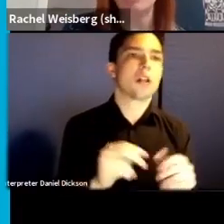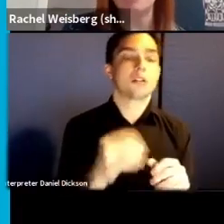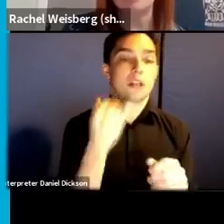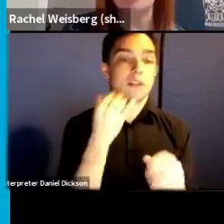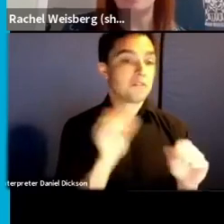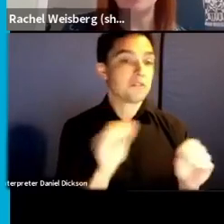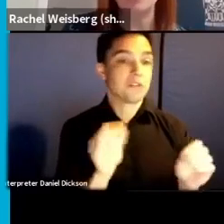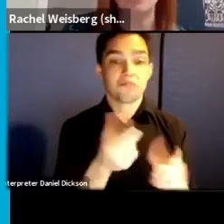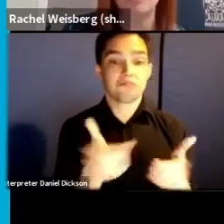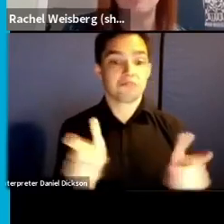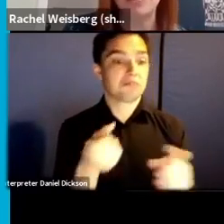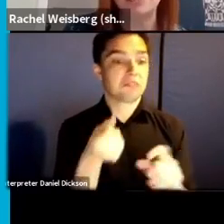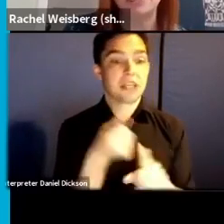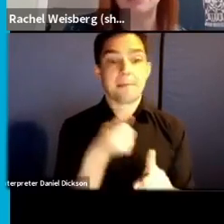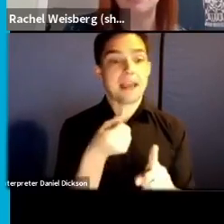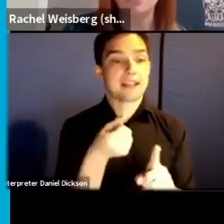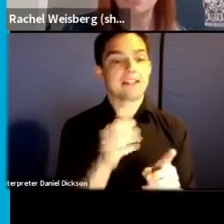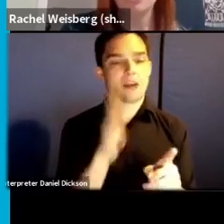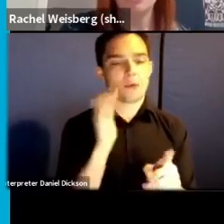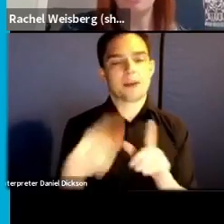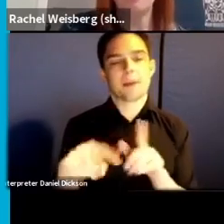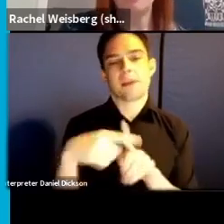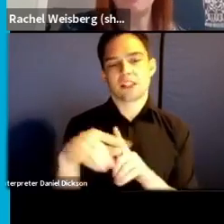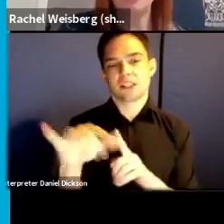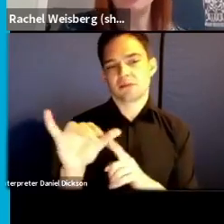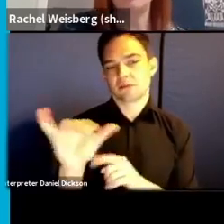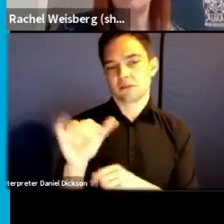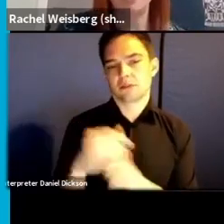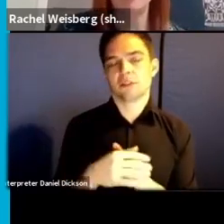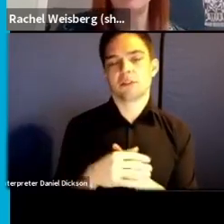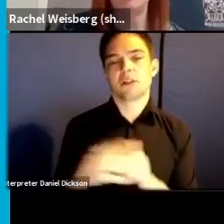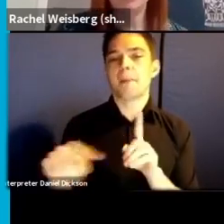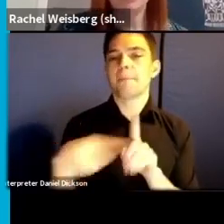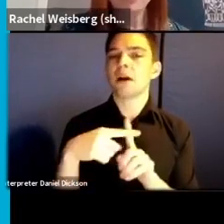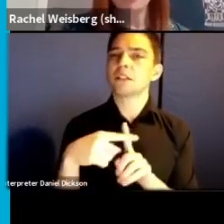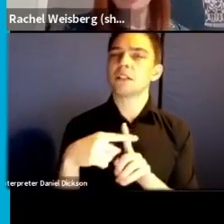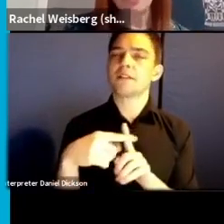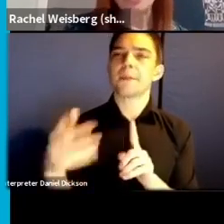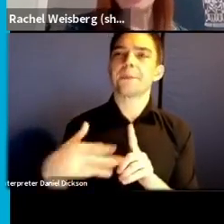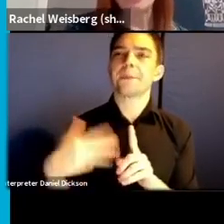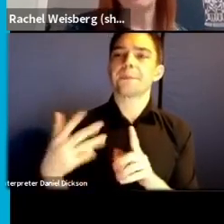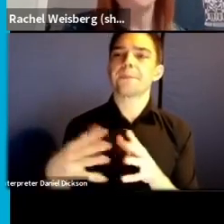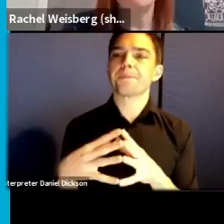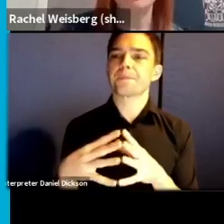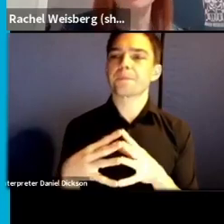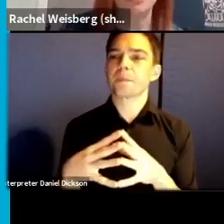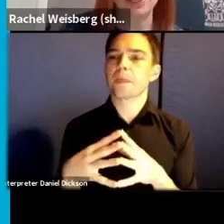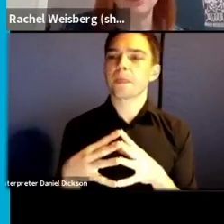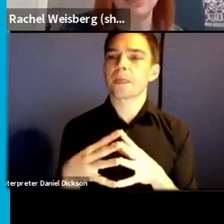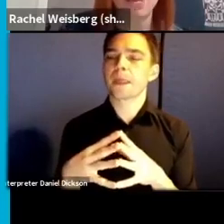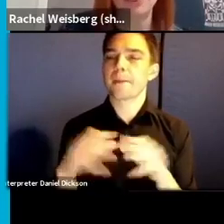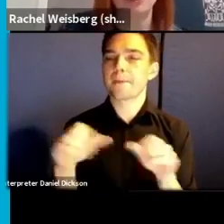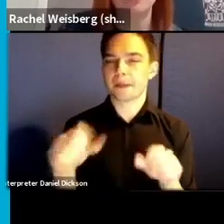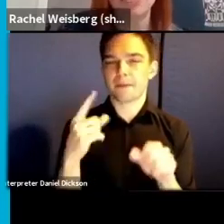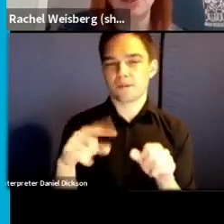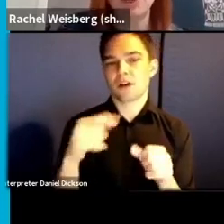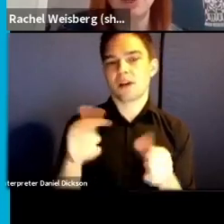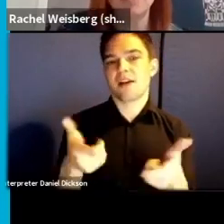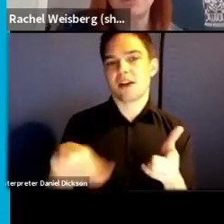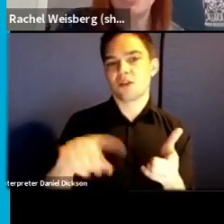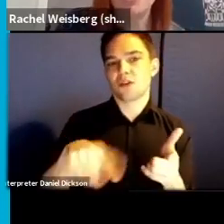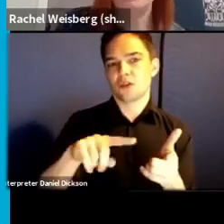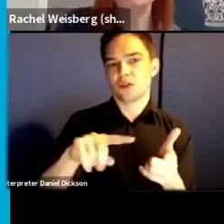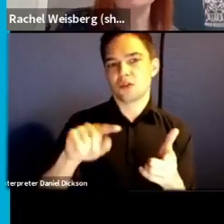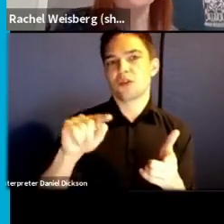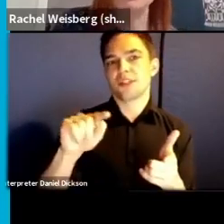have a huge impact, that's also going to be a positive possibility for allowing you to telework.